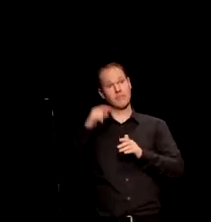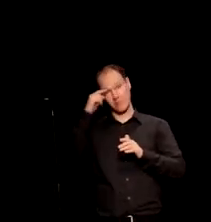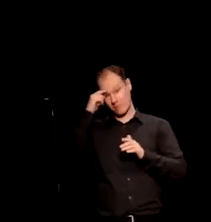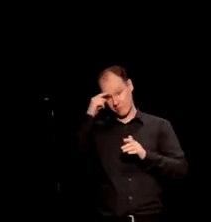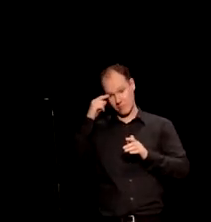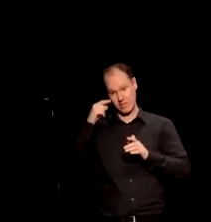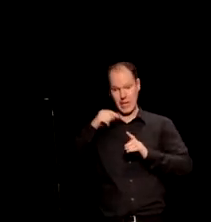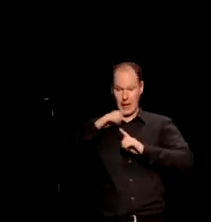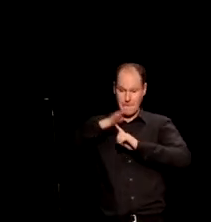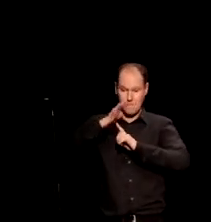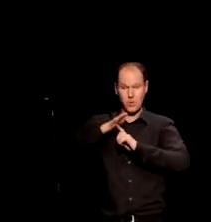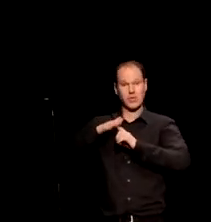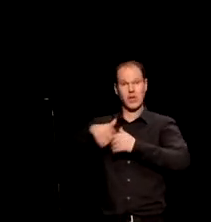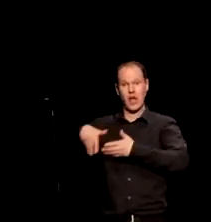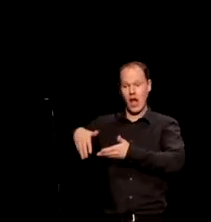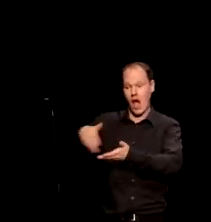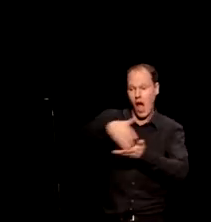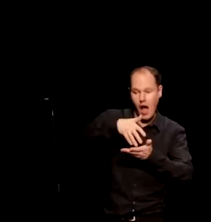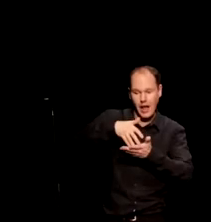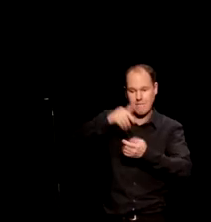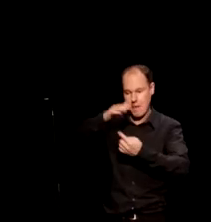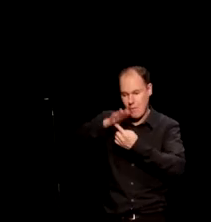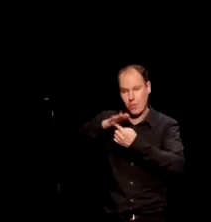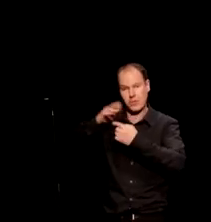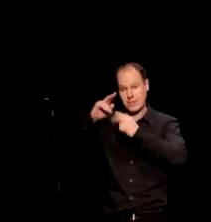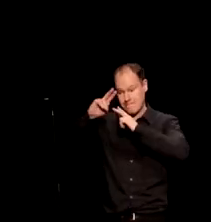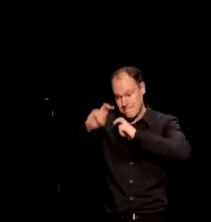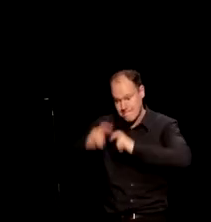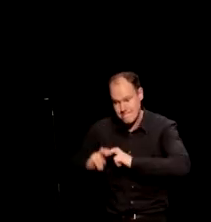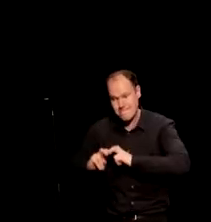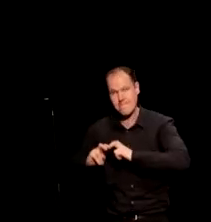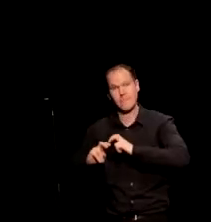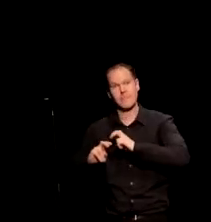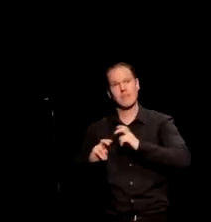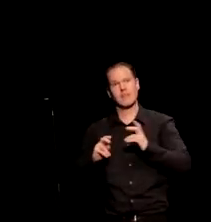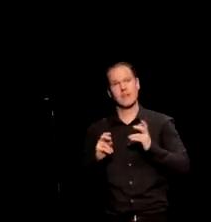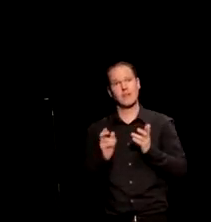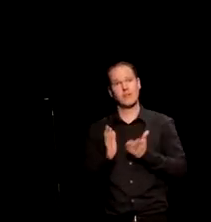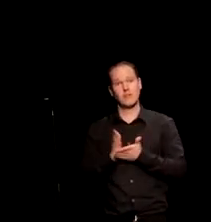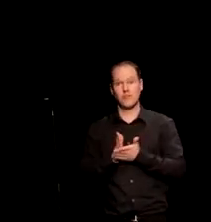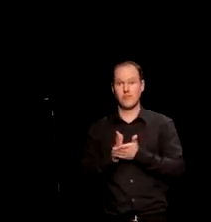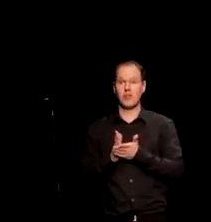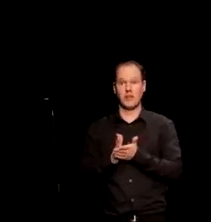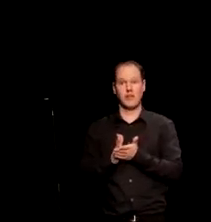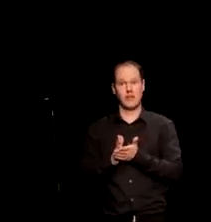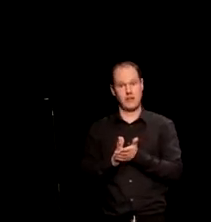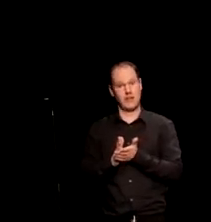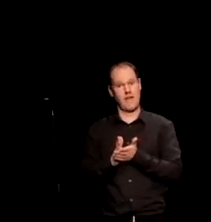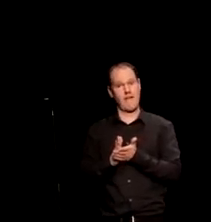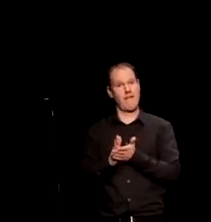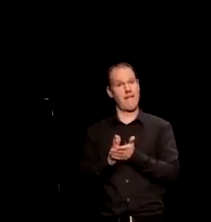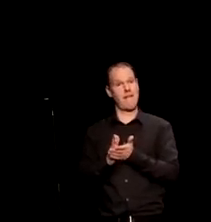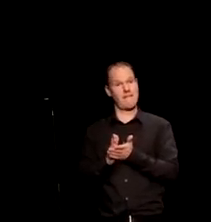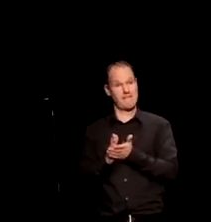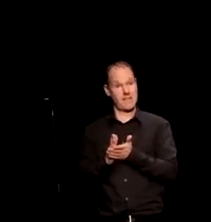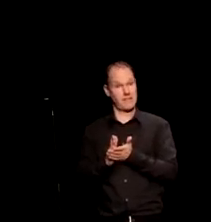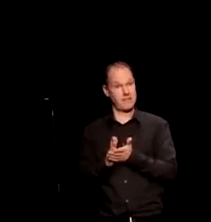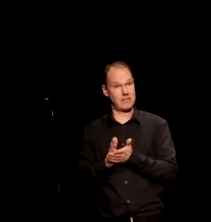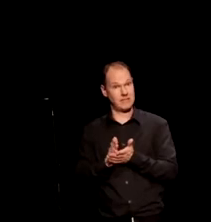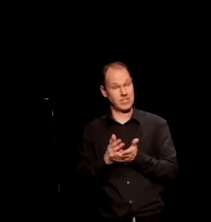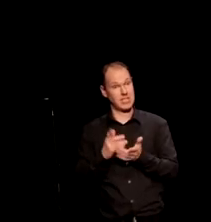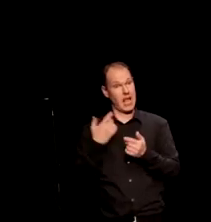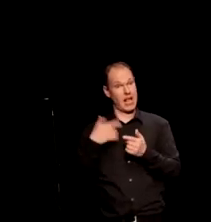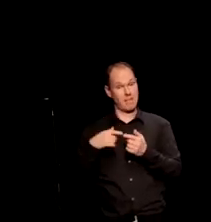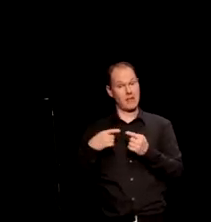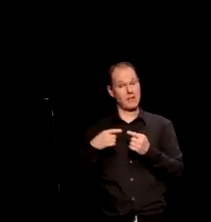and researching archives. And Uni Marson's work, funny enough, has been available for a